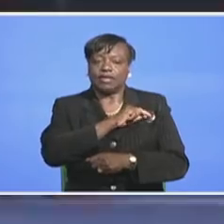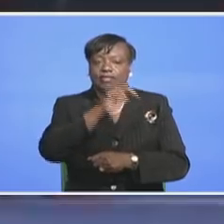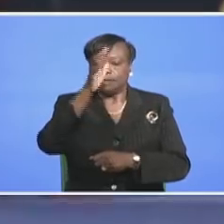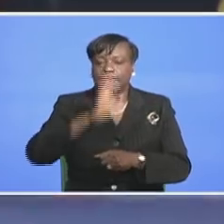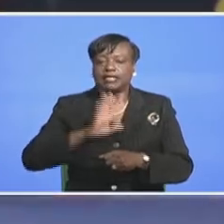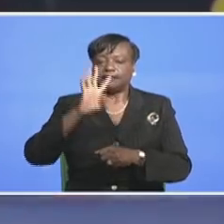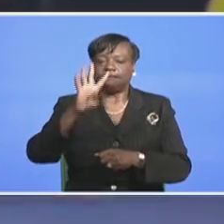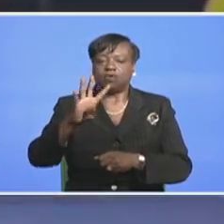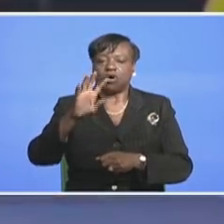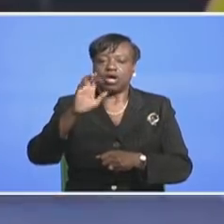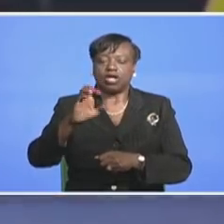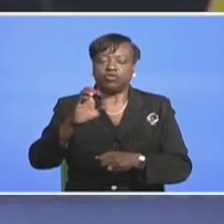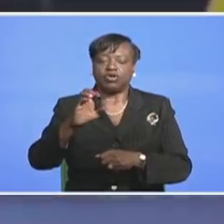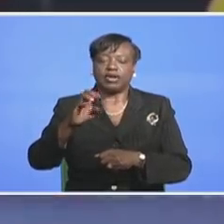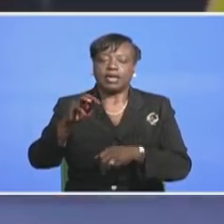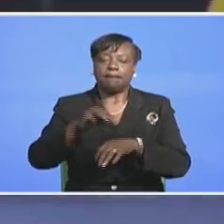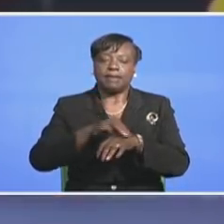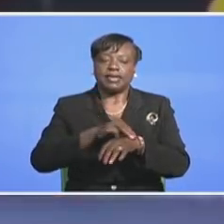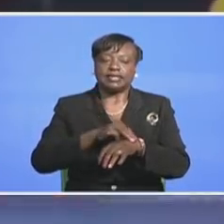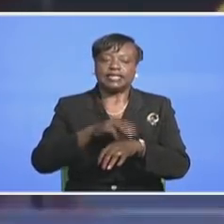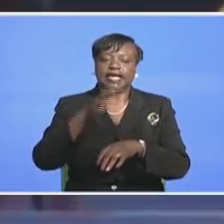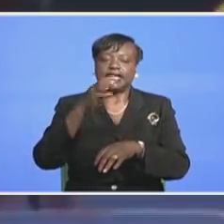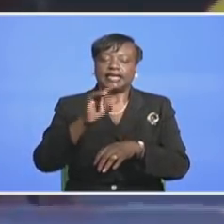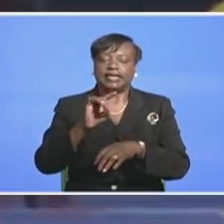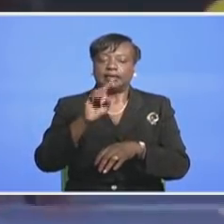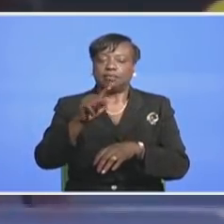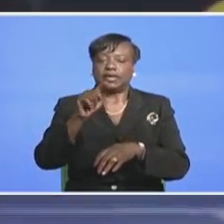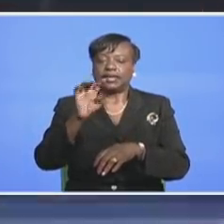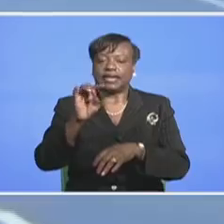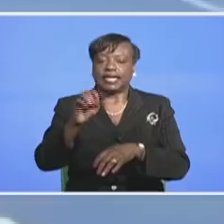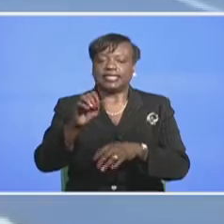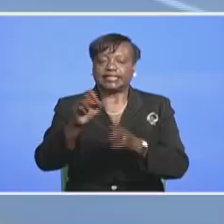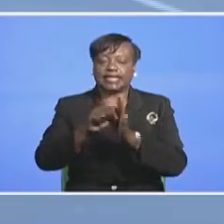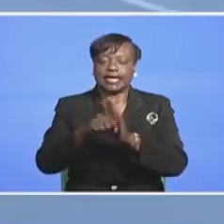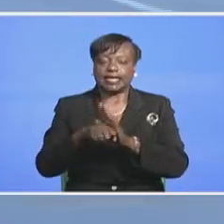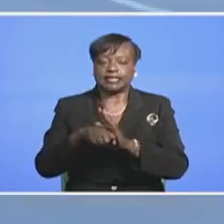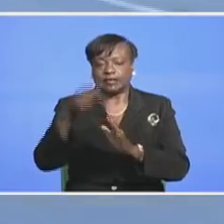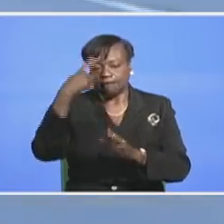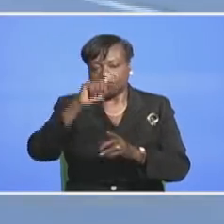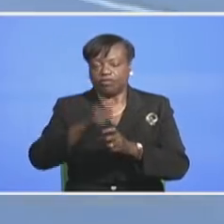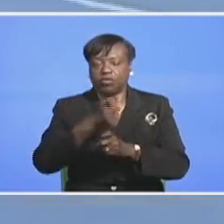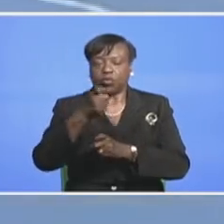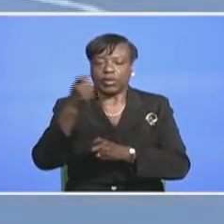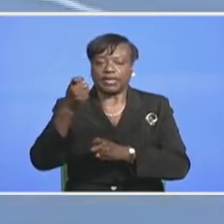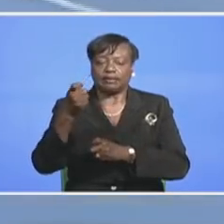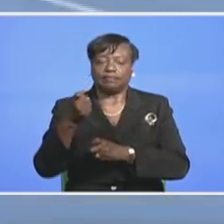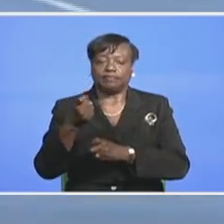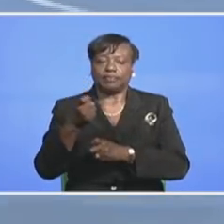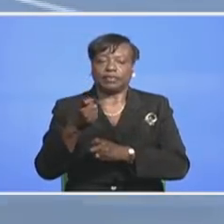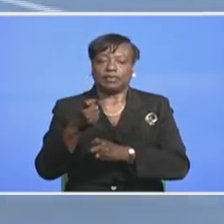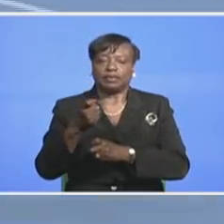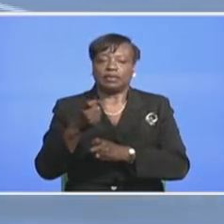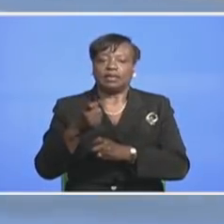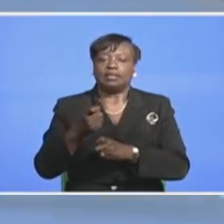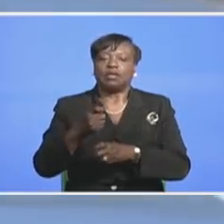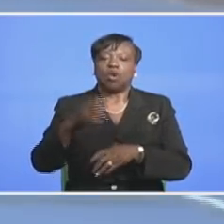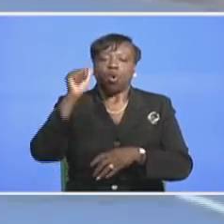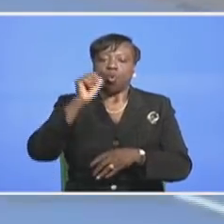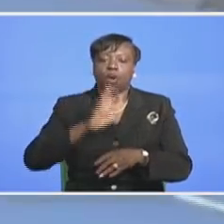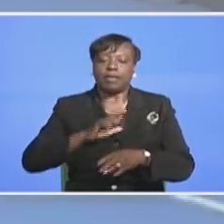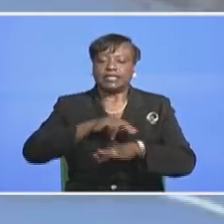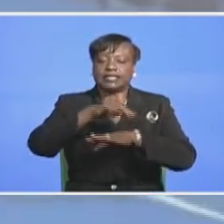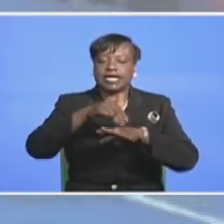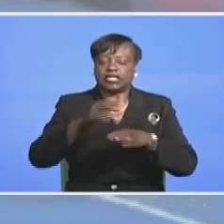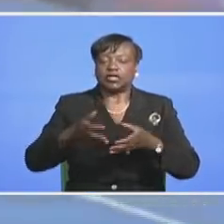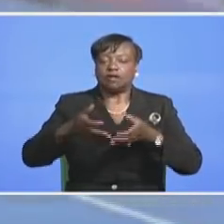Gardner ran 19.88 seconds for the 200-meter win. The women's national volleyball team will also head